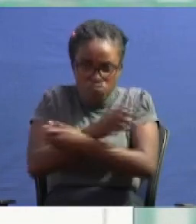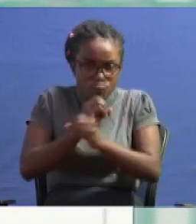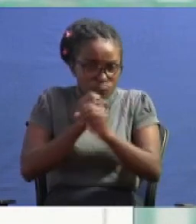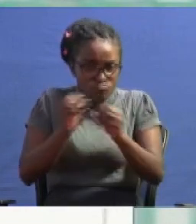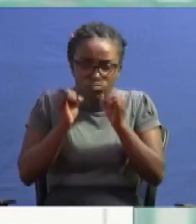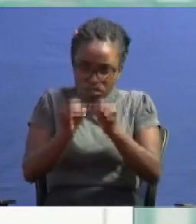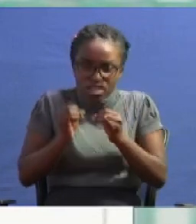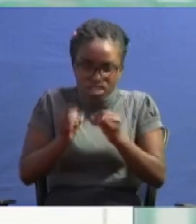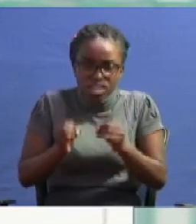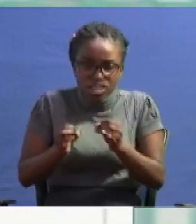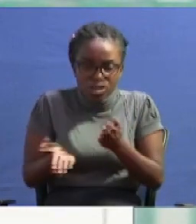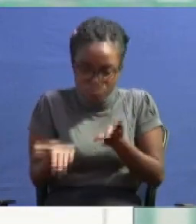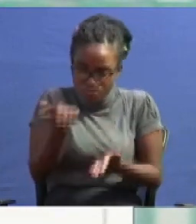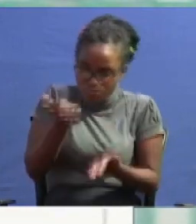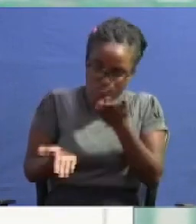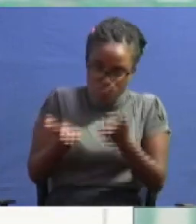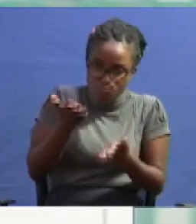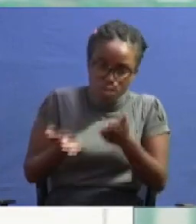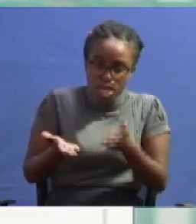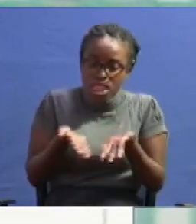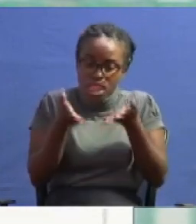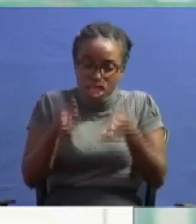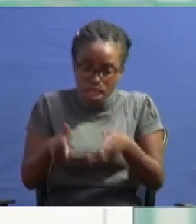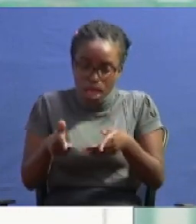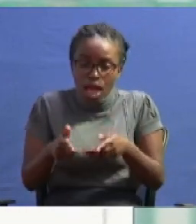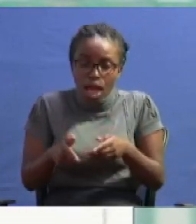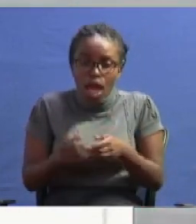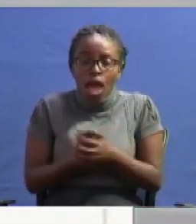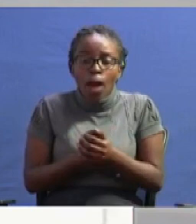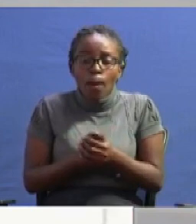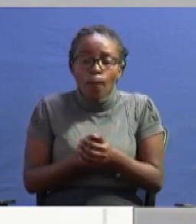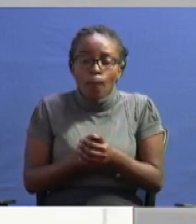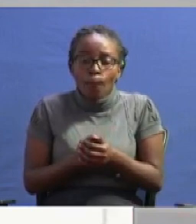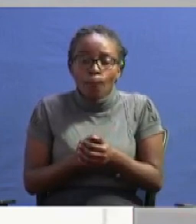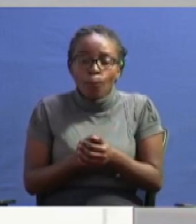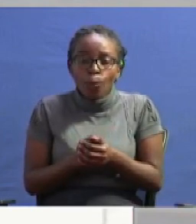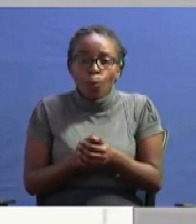And balance between it is not going to the derail the marginalized effort, community and of course the